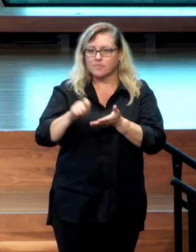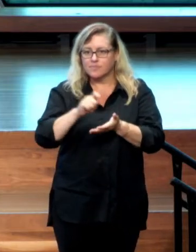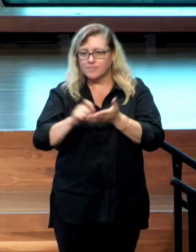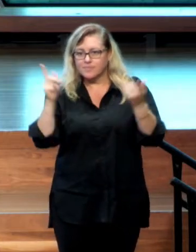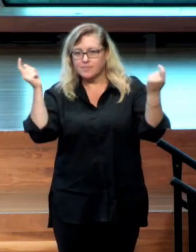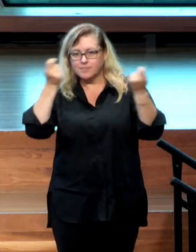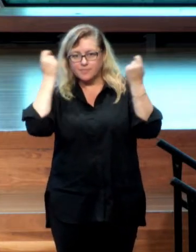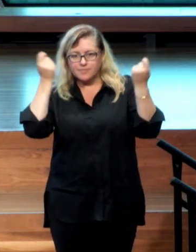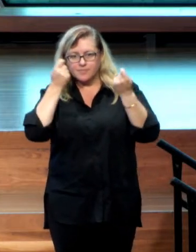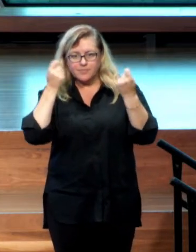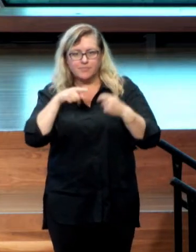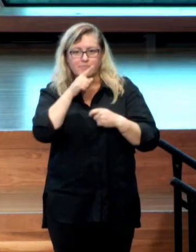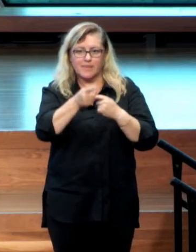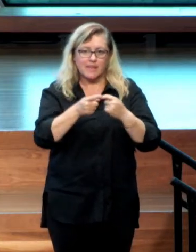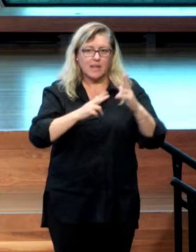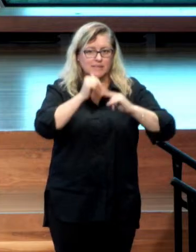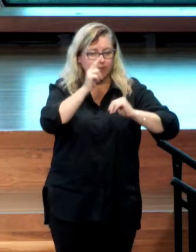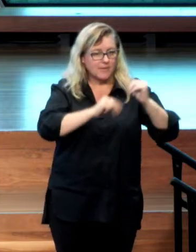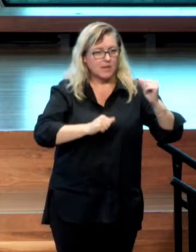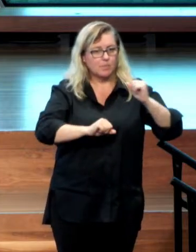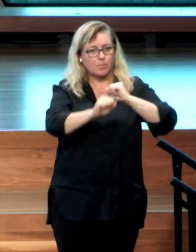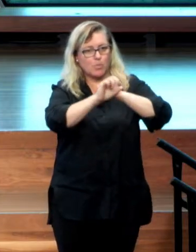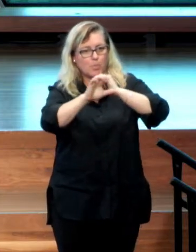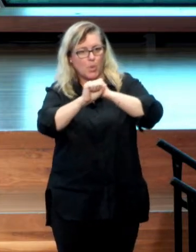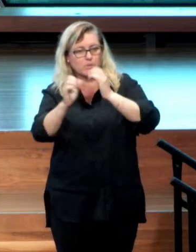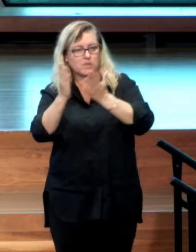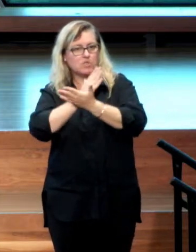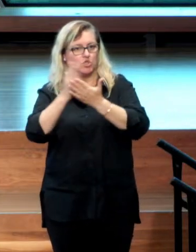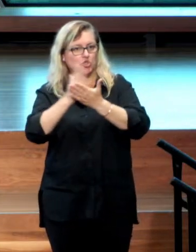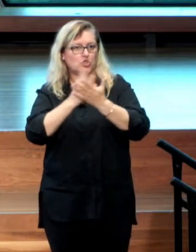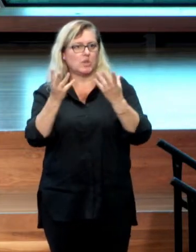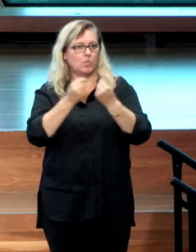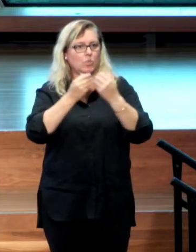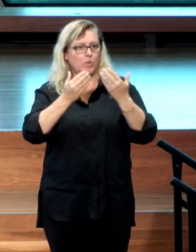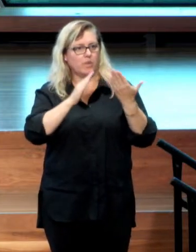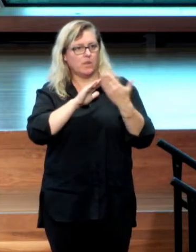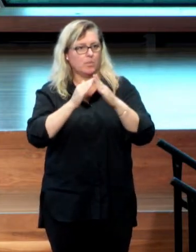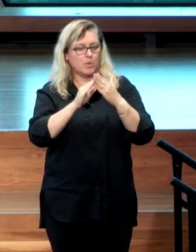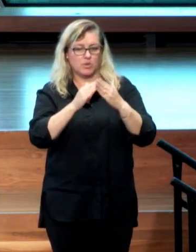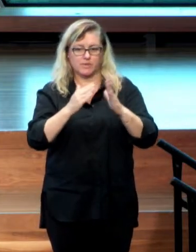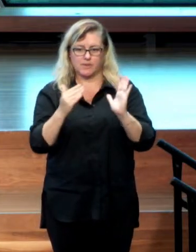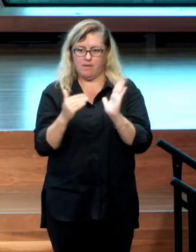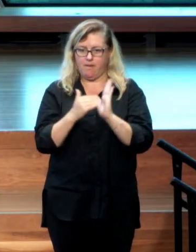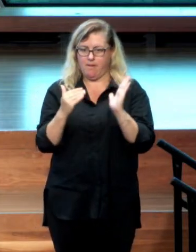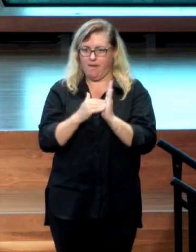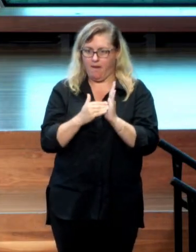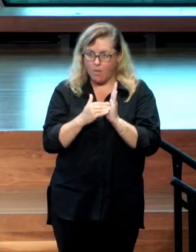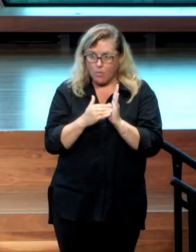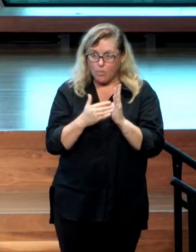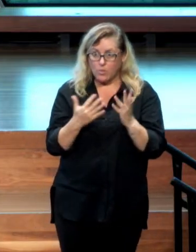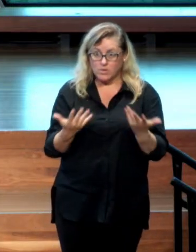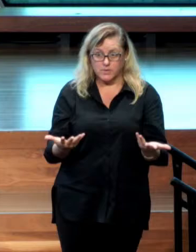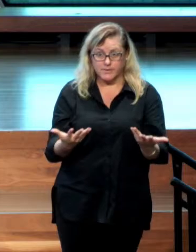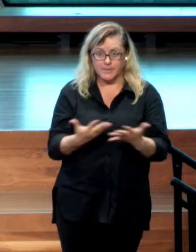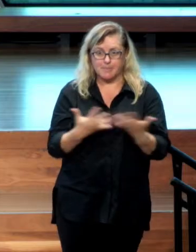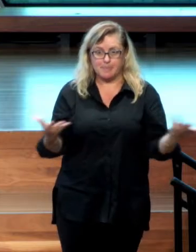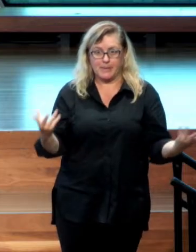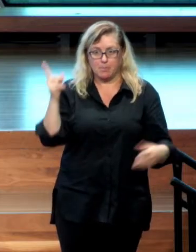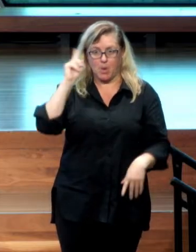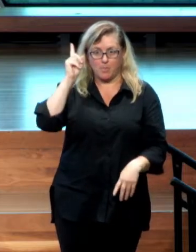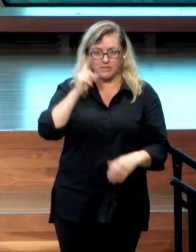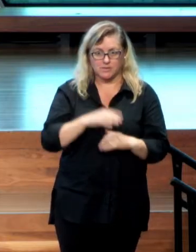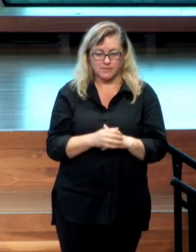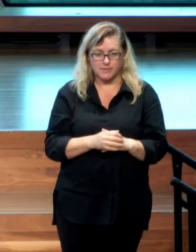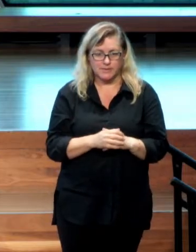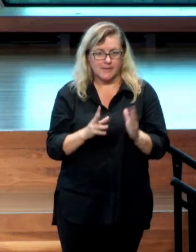and uplift this incredible work and share it with the wider community. And now for the big moment. The